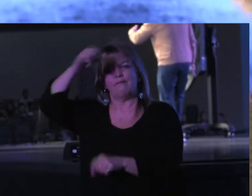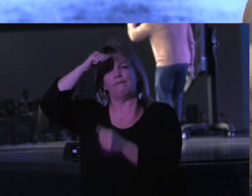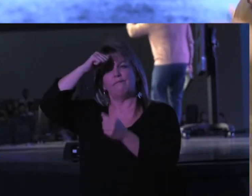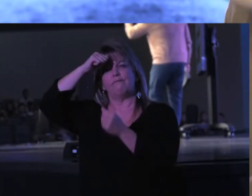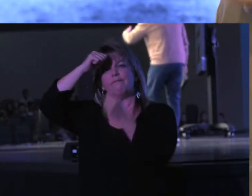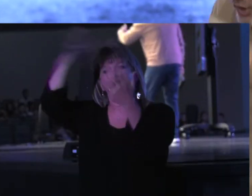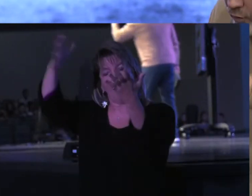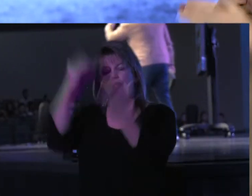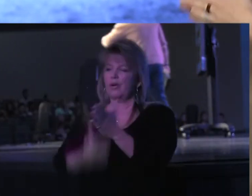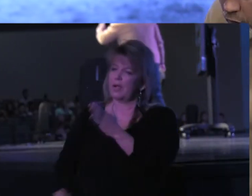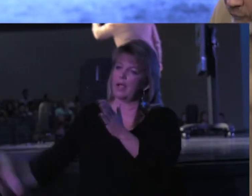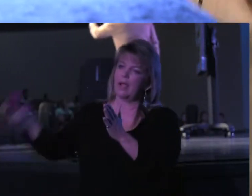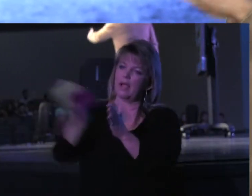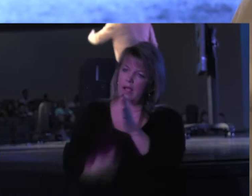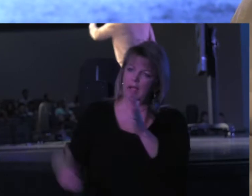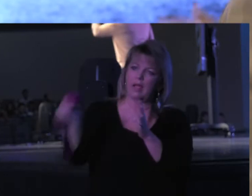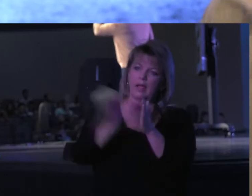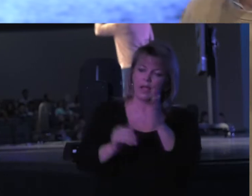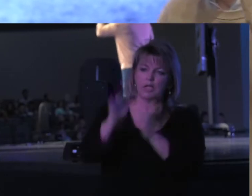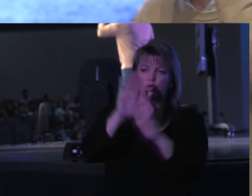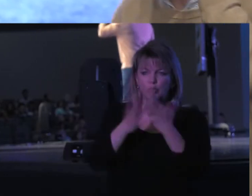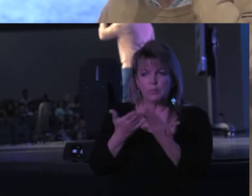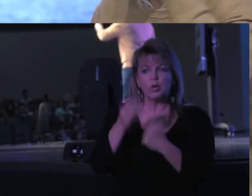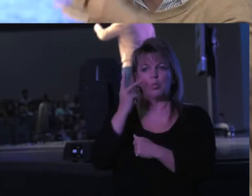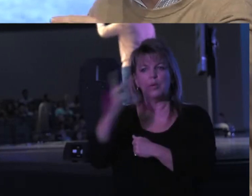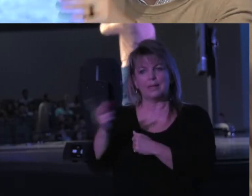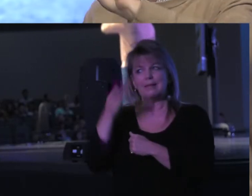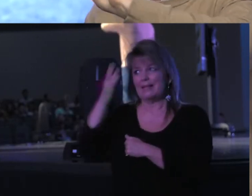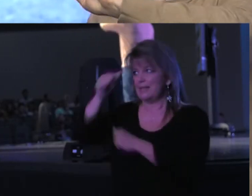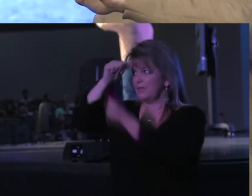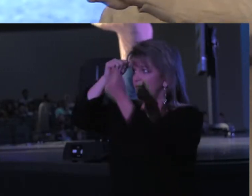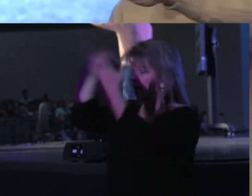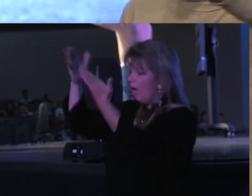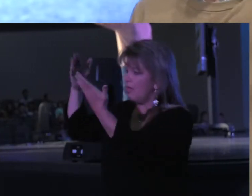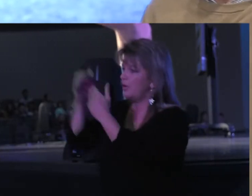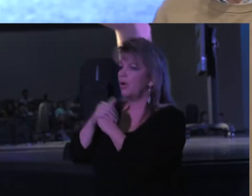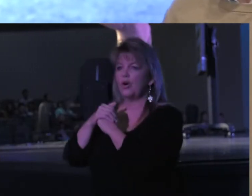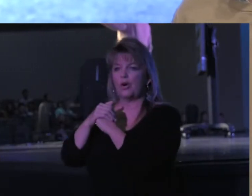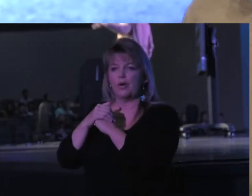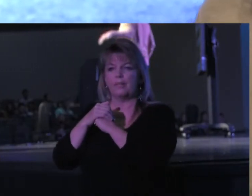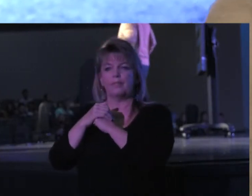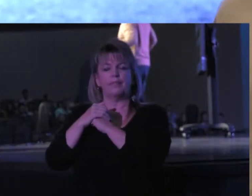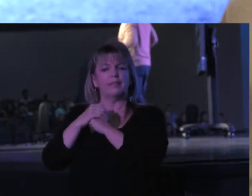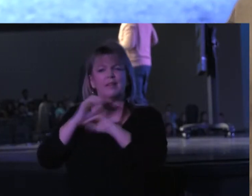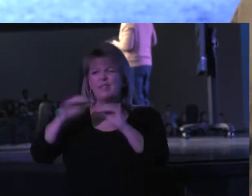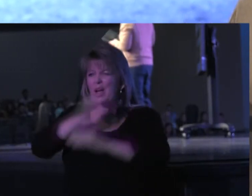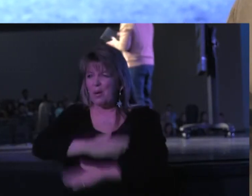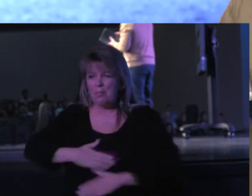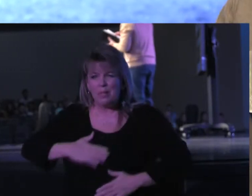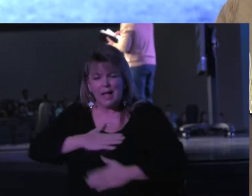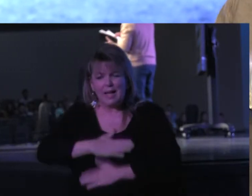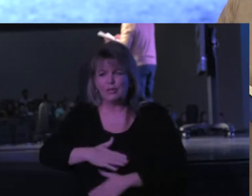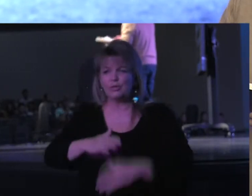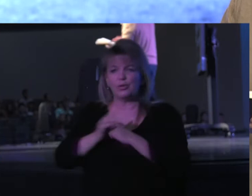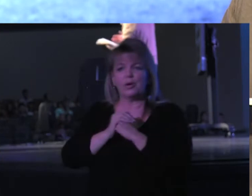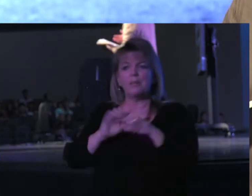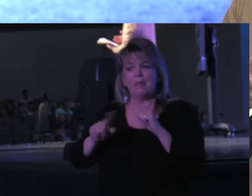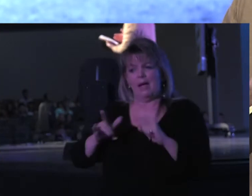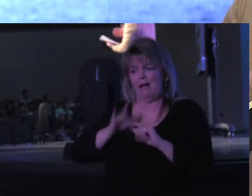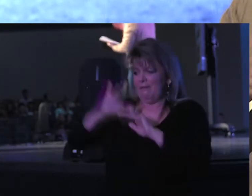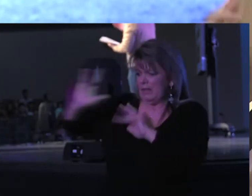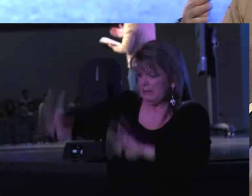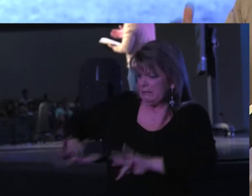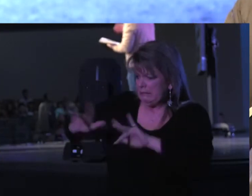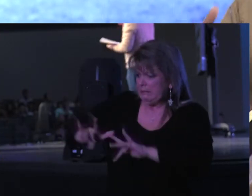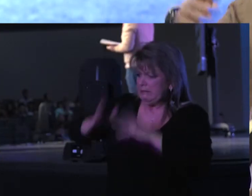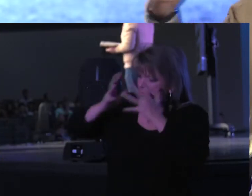Yet over and over and over in Scripture, we see this father taking no pleasure but feeling